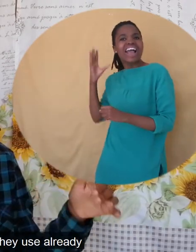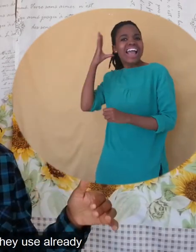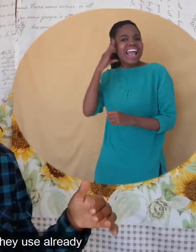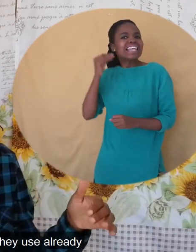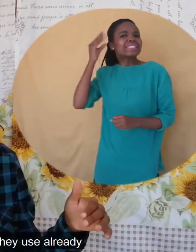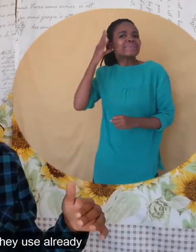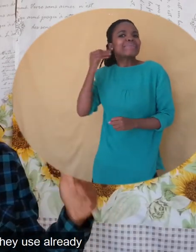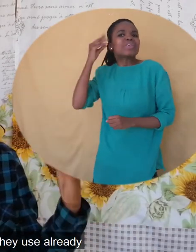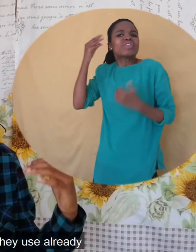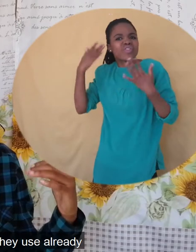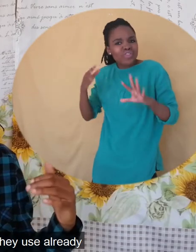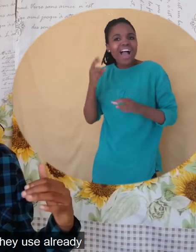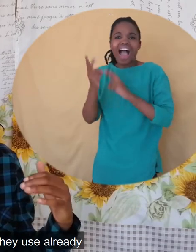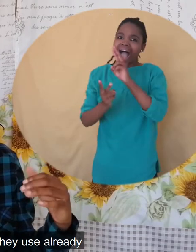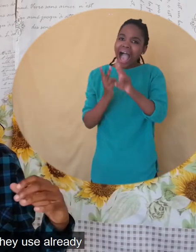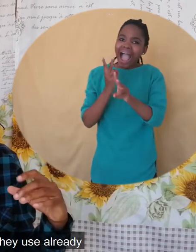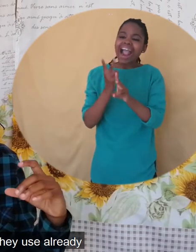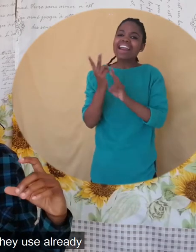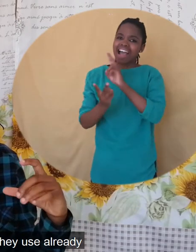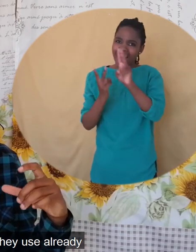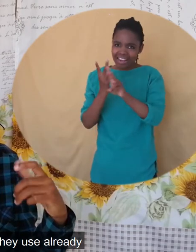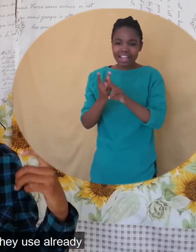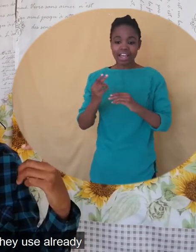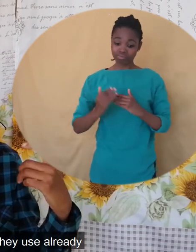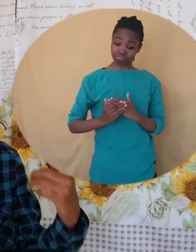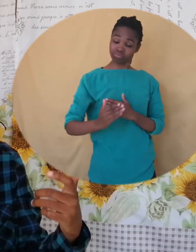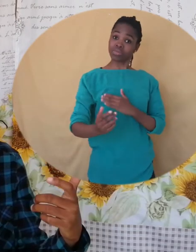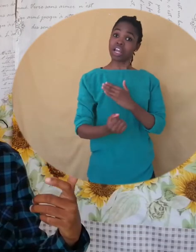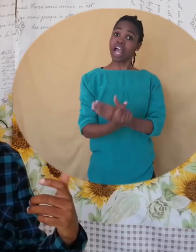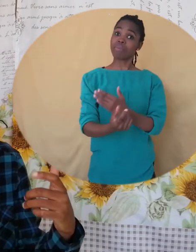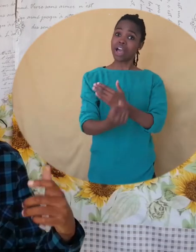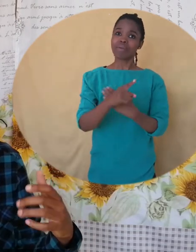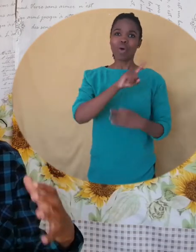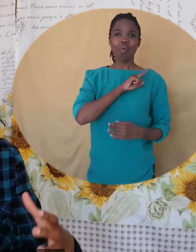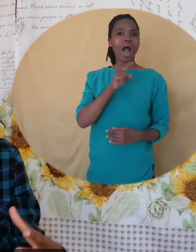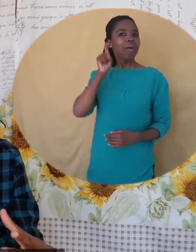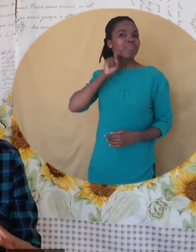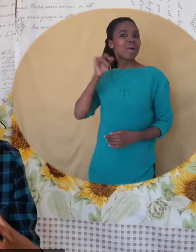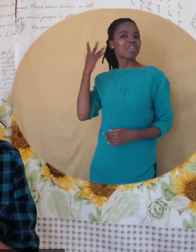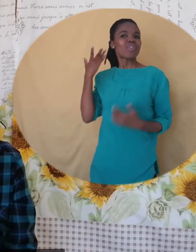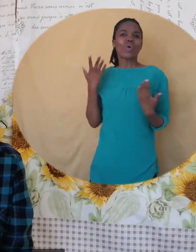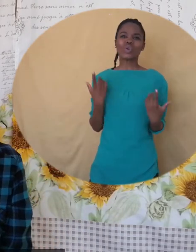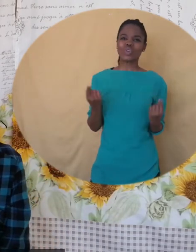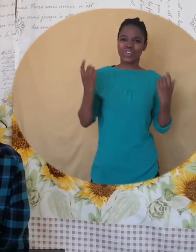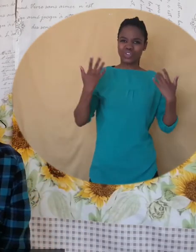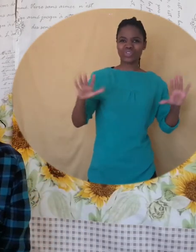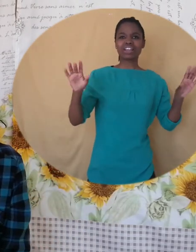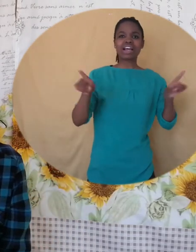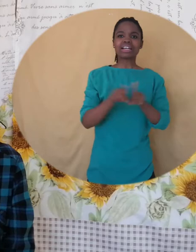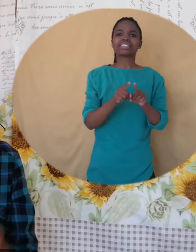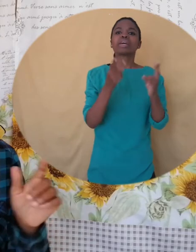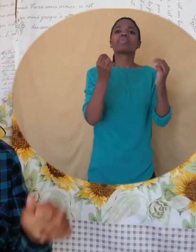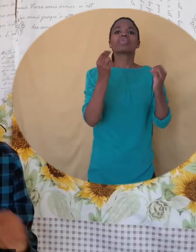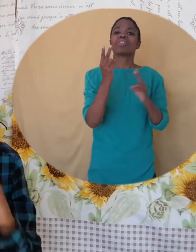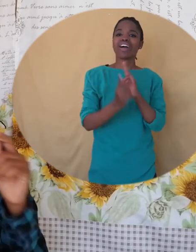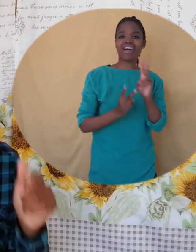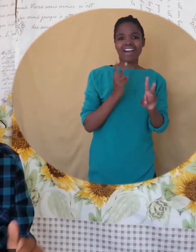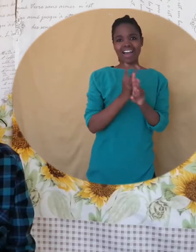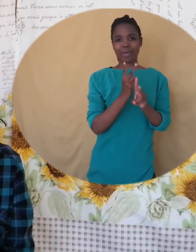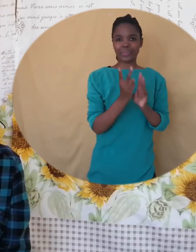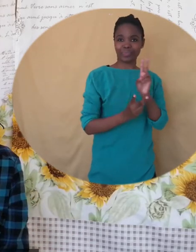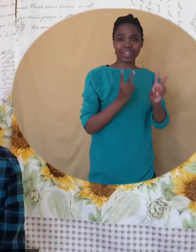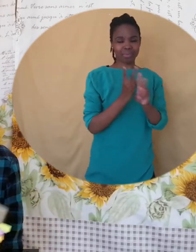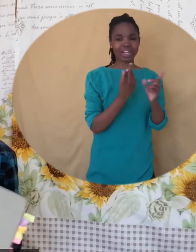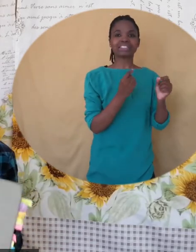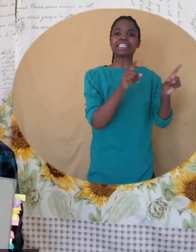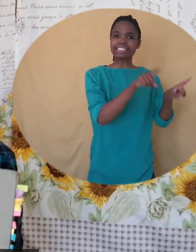already existing past cases to sort of like determine what will happen in this case. So, you know, history repeats